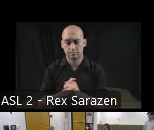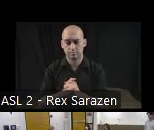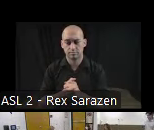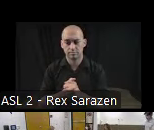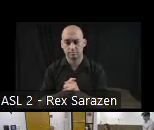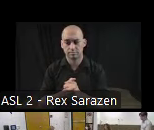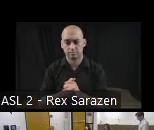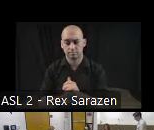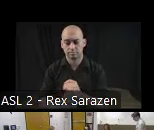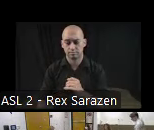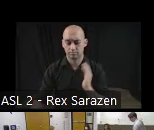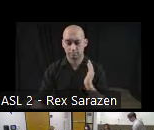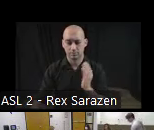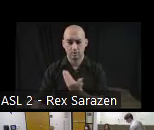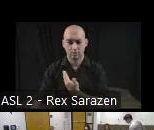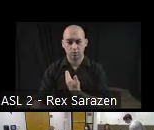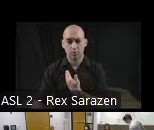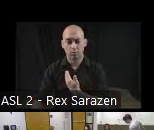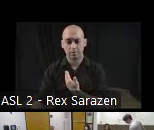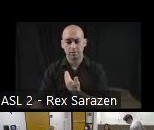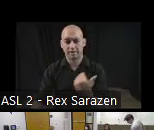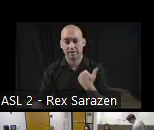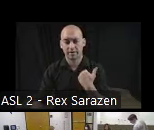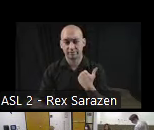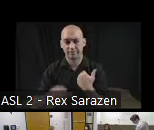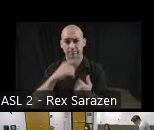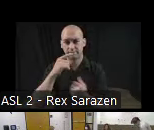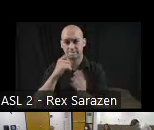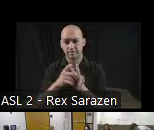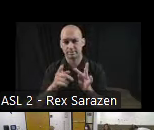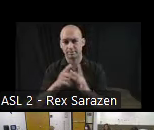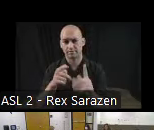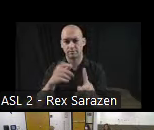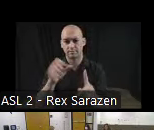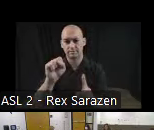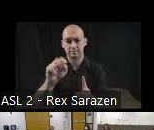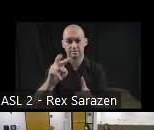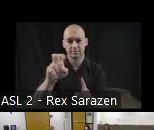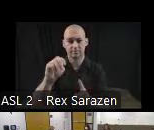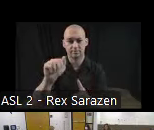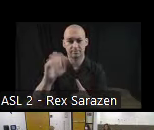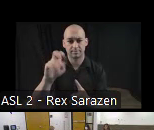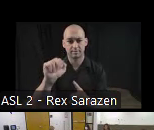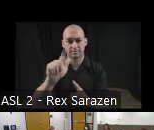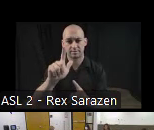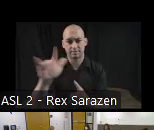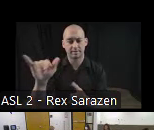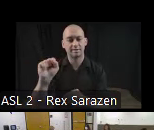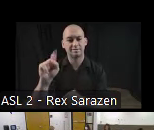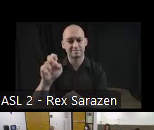We have a public comment from Steve McAnally. So Steve, I'm going